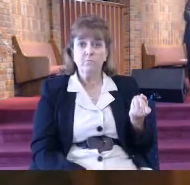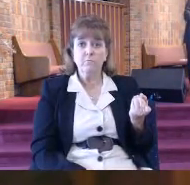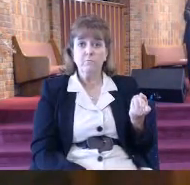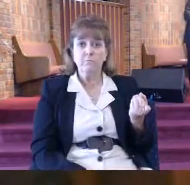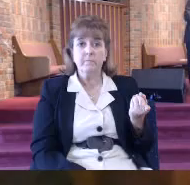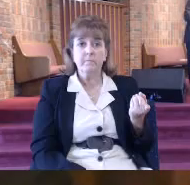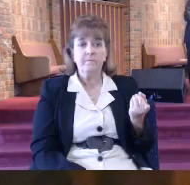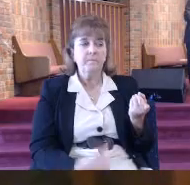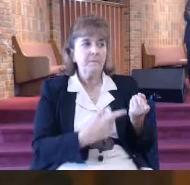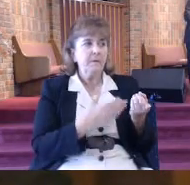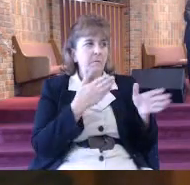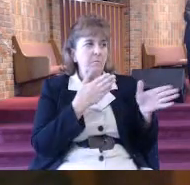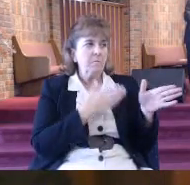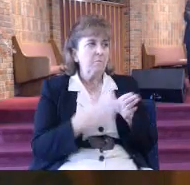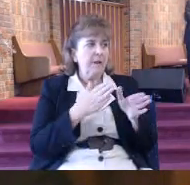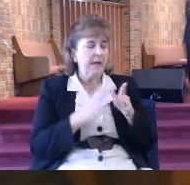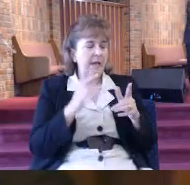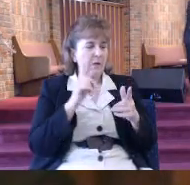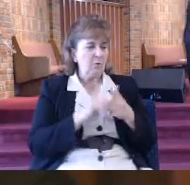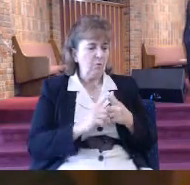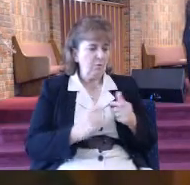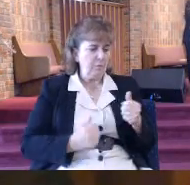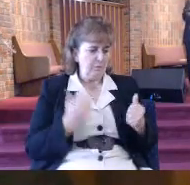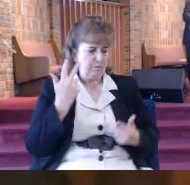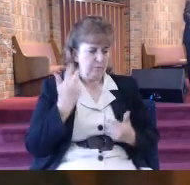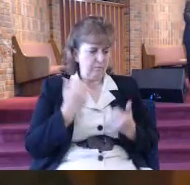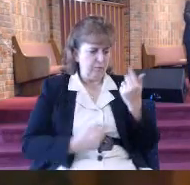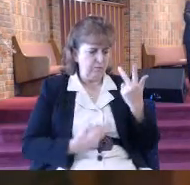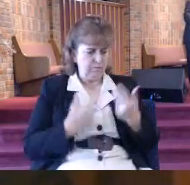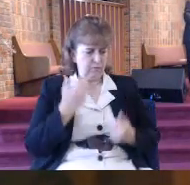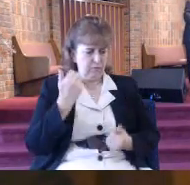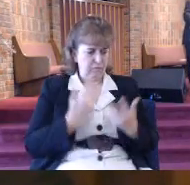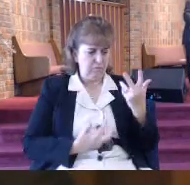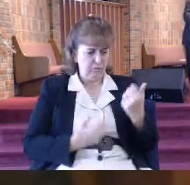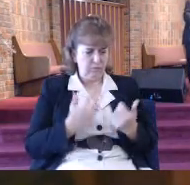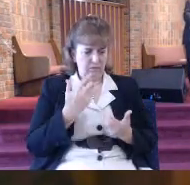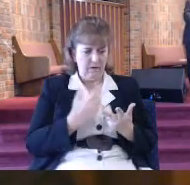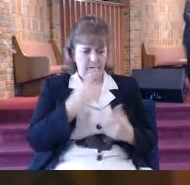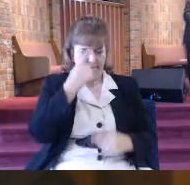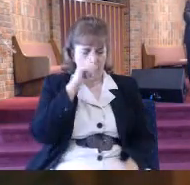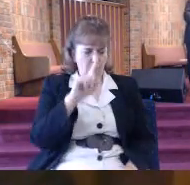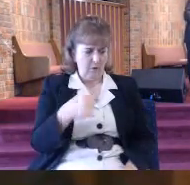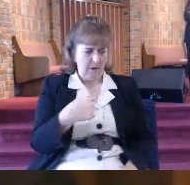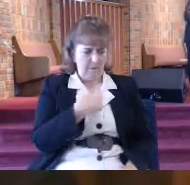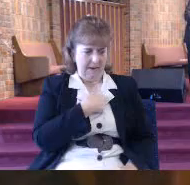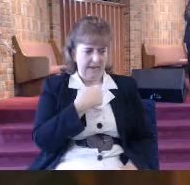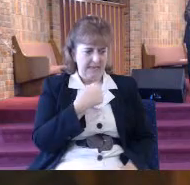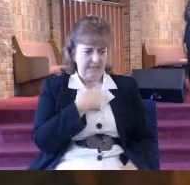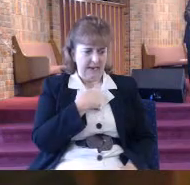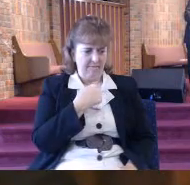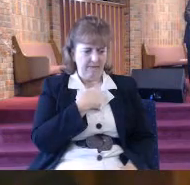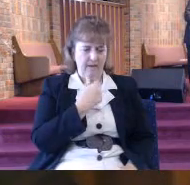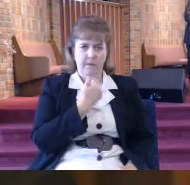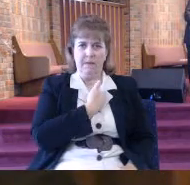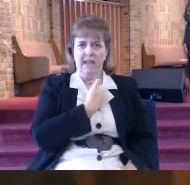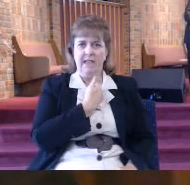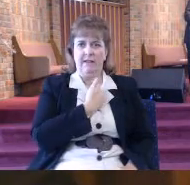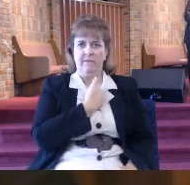He intended to spend them entirely, according to the parable that's given for us, on himself.